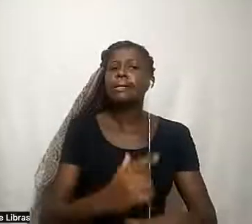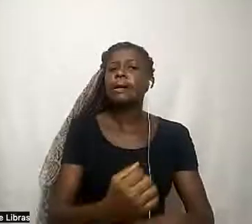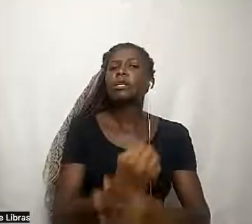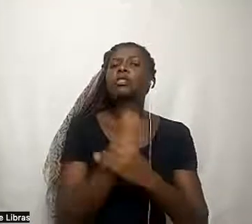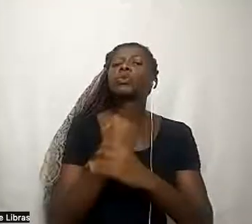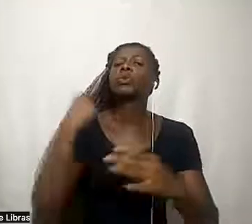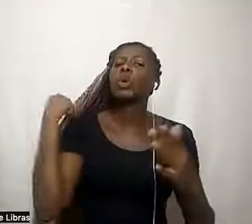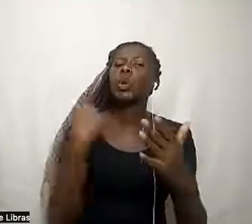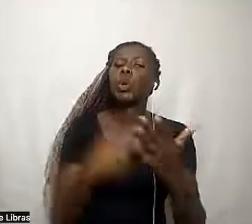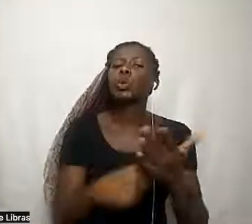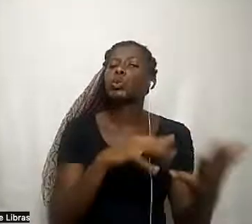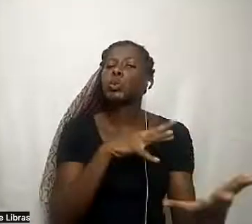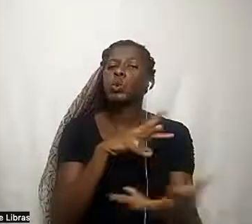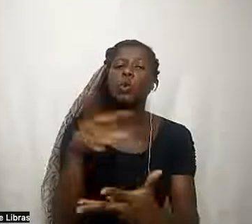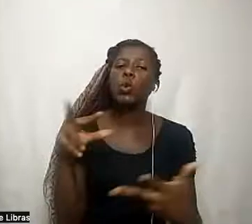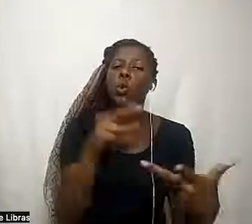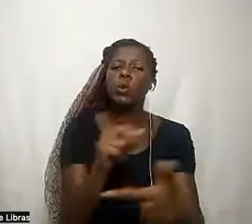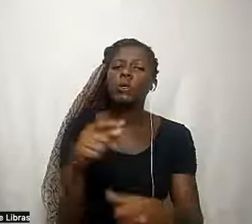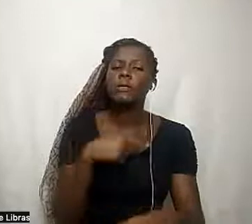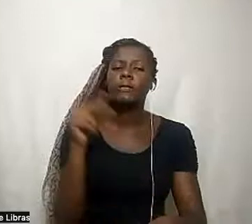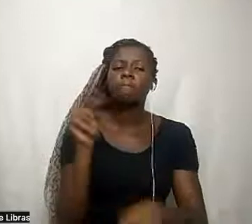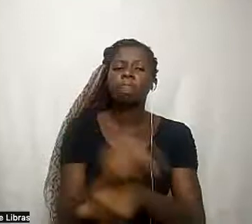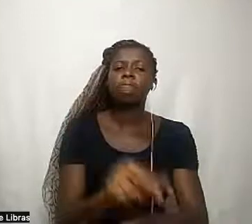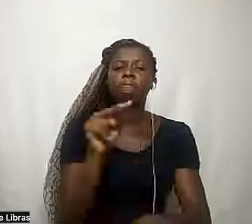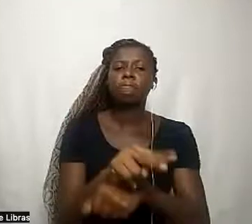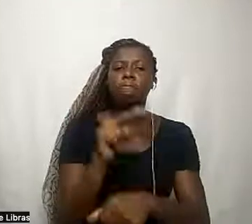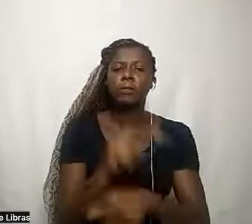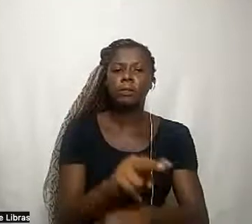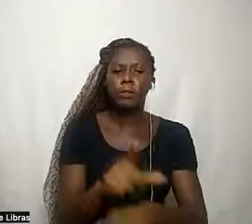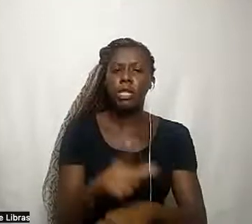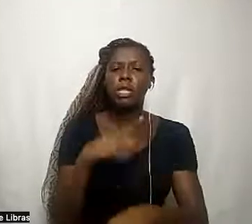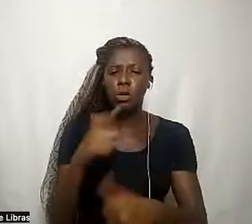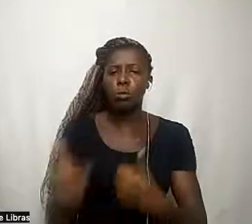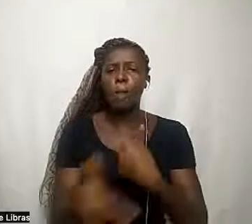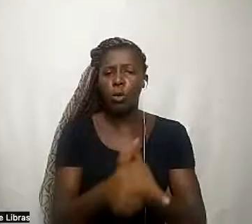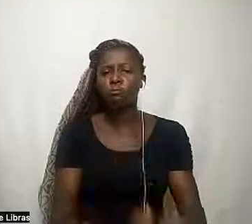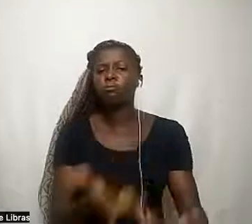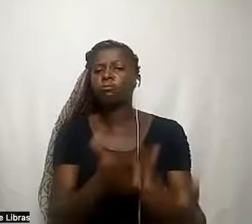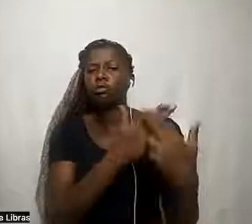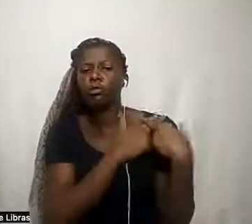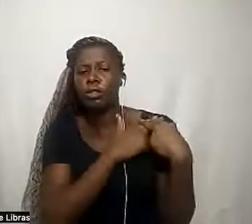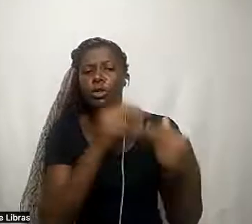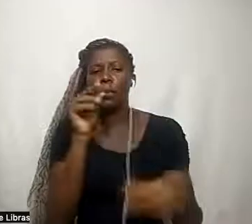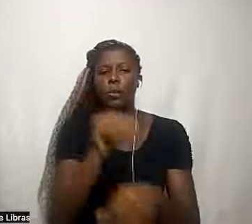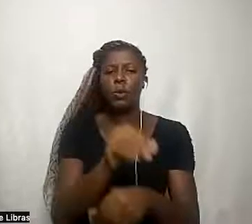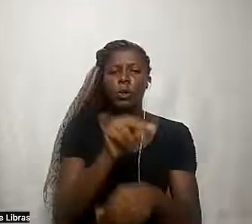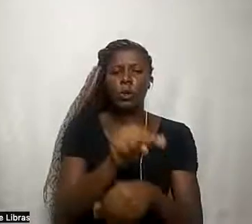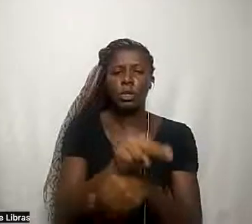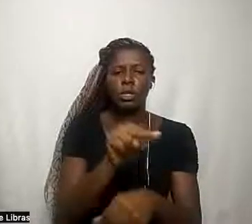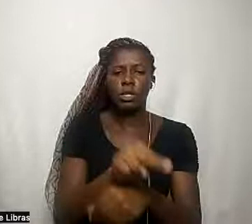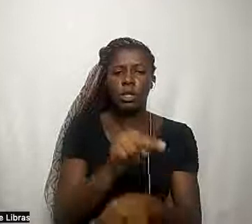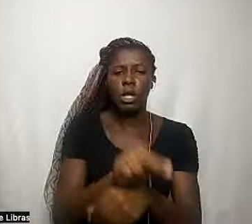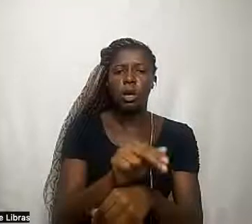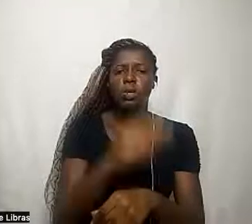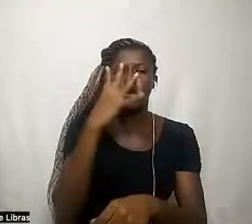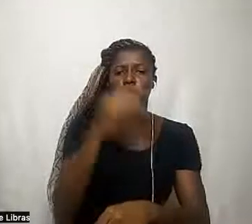Therefore, implemented this national plan, we are abiding to the international agreement for the conservation of albatrosses.